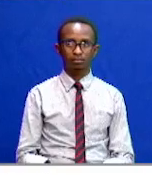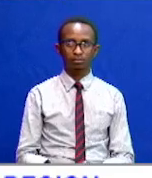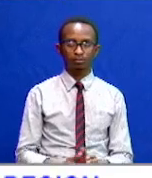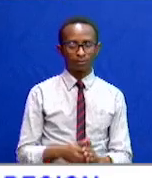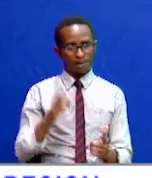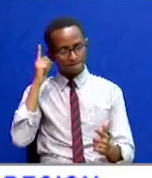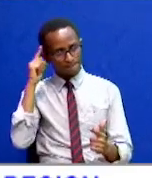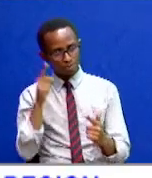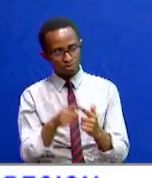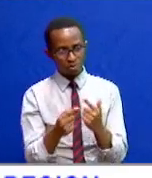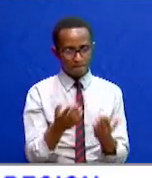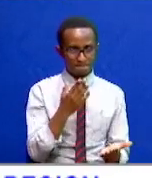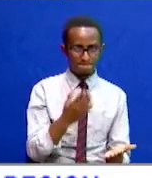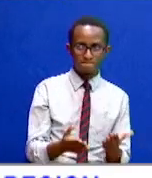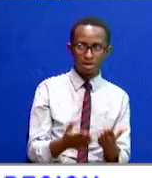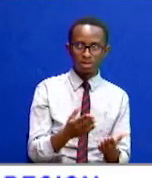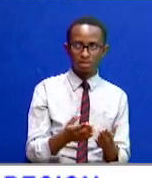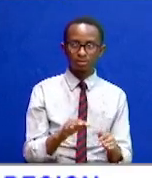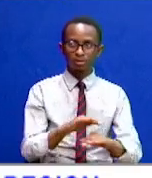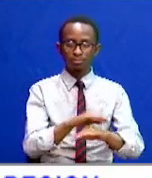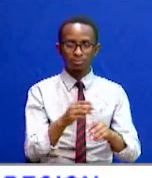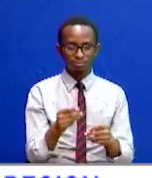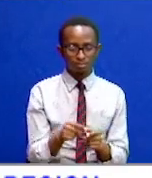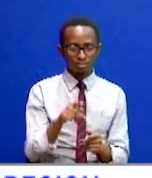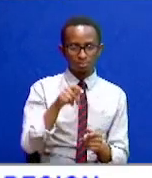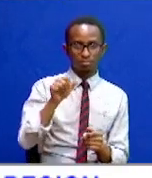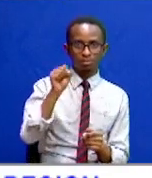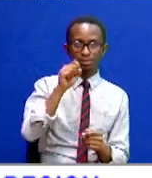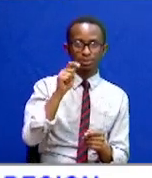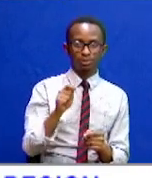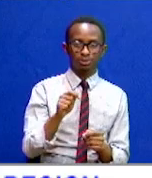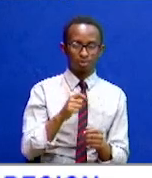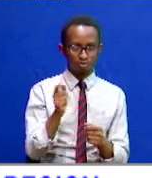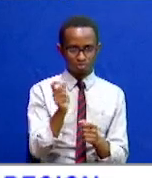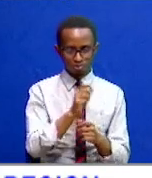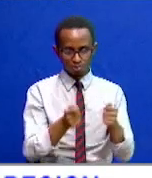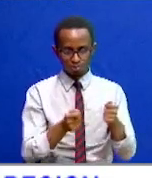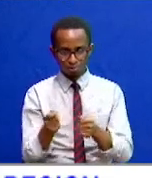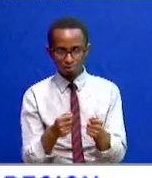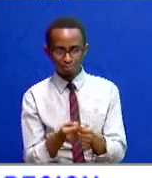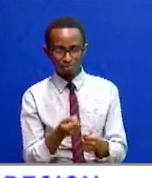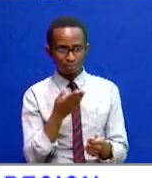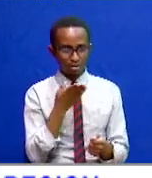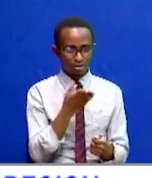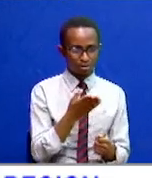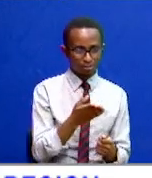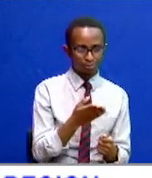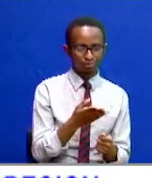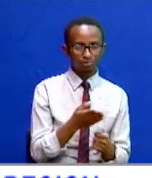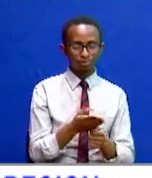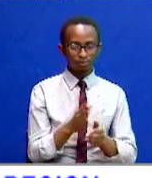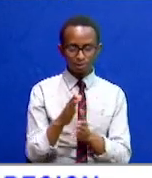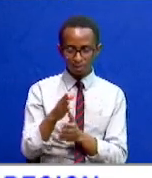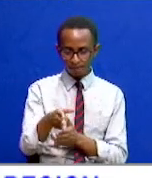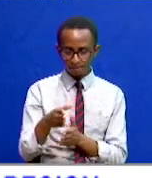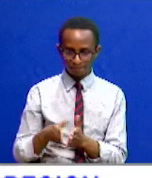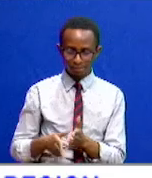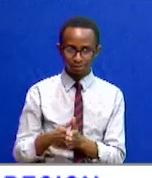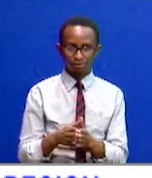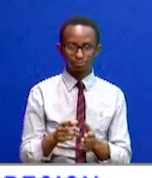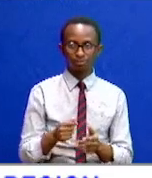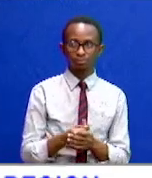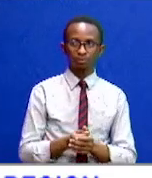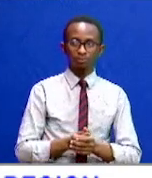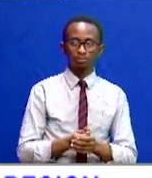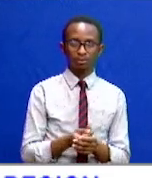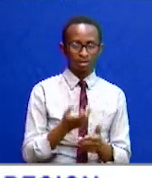aiming to balance pest control effectiveness with environmental sustainability in combating transboundary pests, IGAD countries